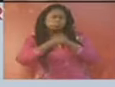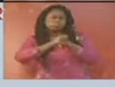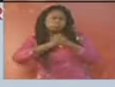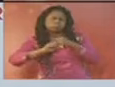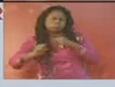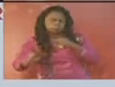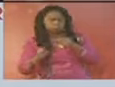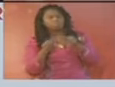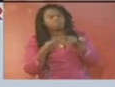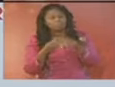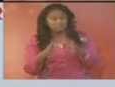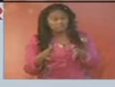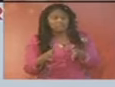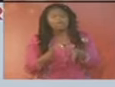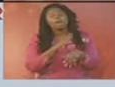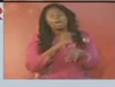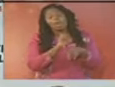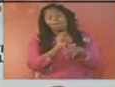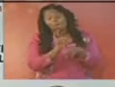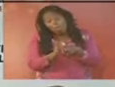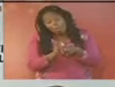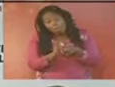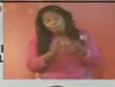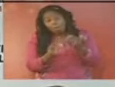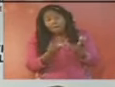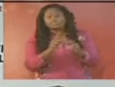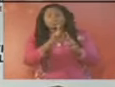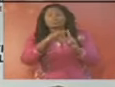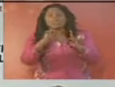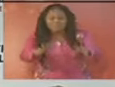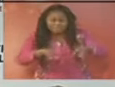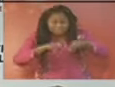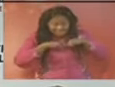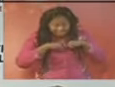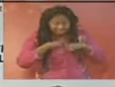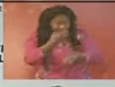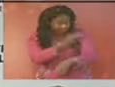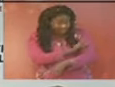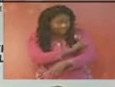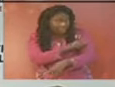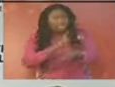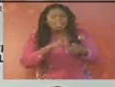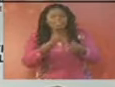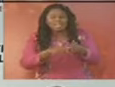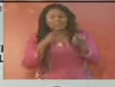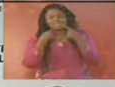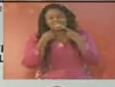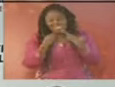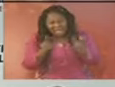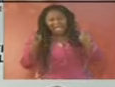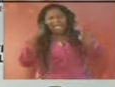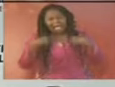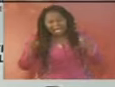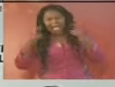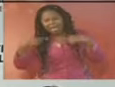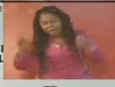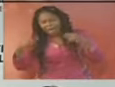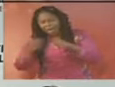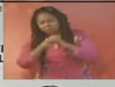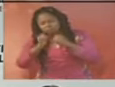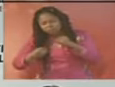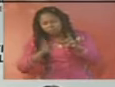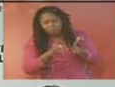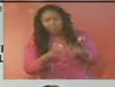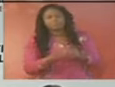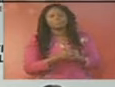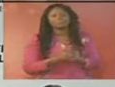question, Mr. Cummins. Thank you, Minister. We have been having some technical difficulties with CNC3, so